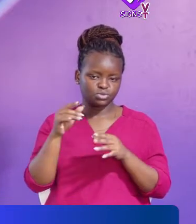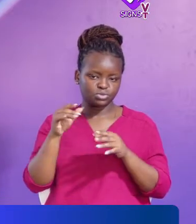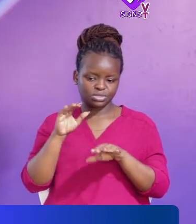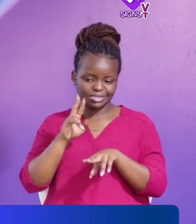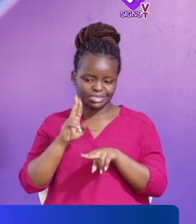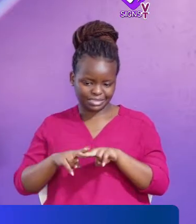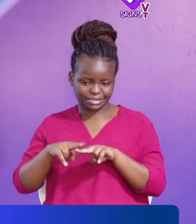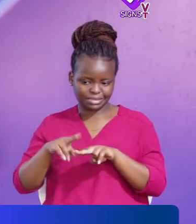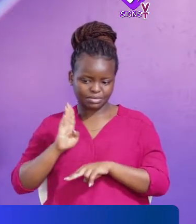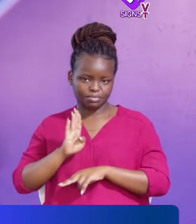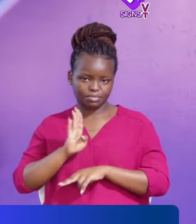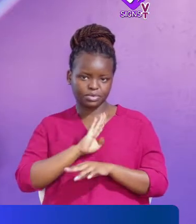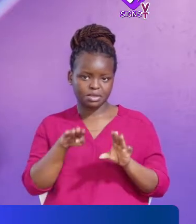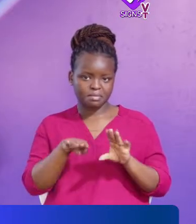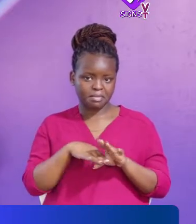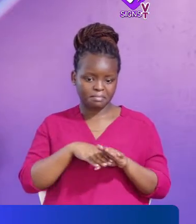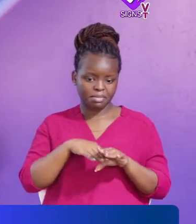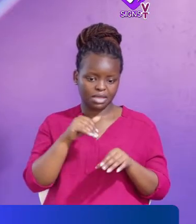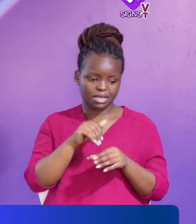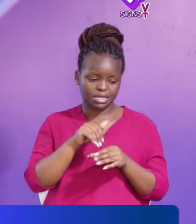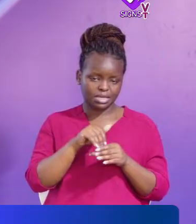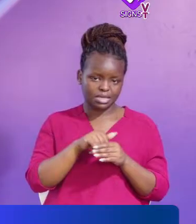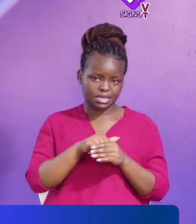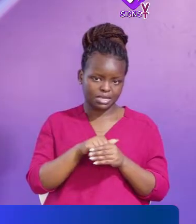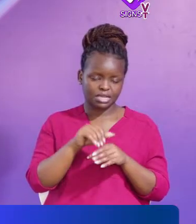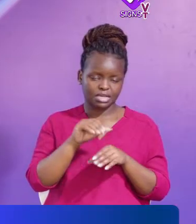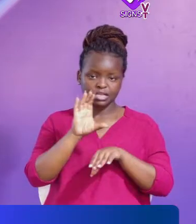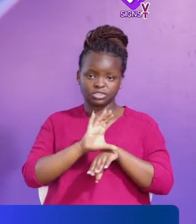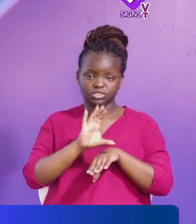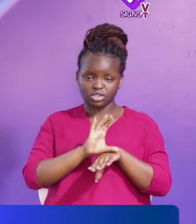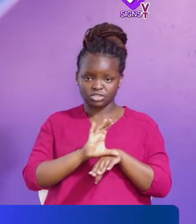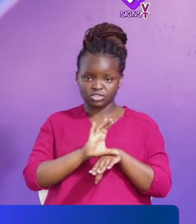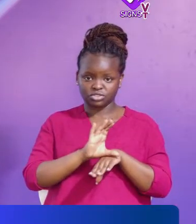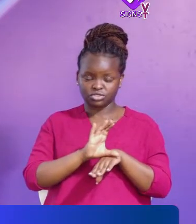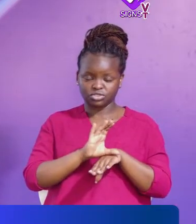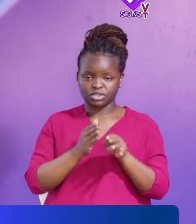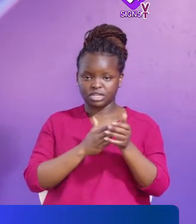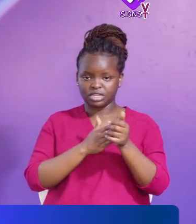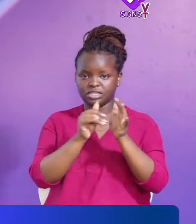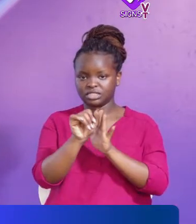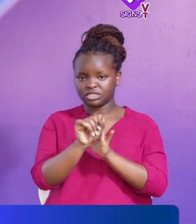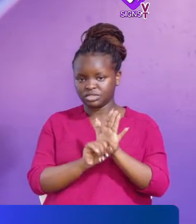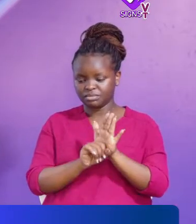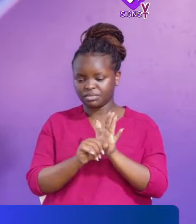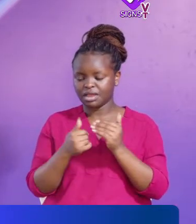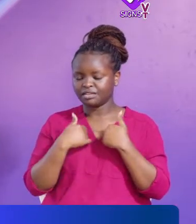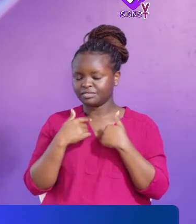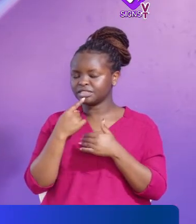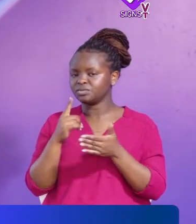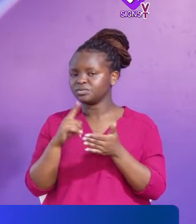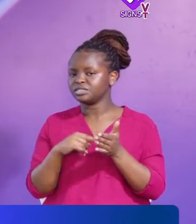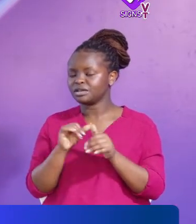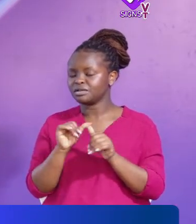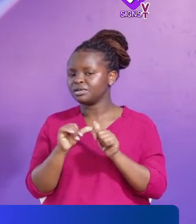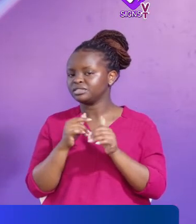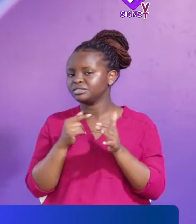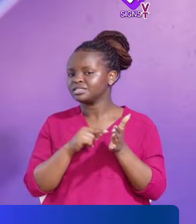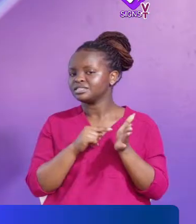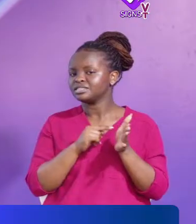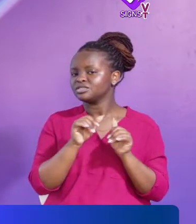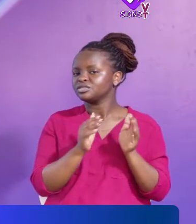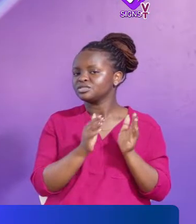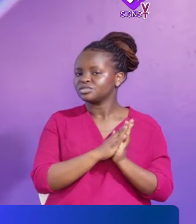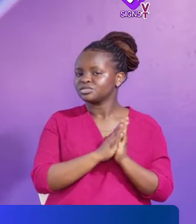on within the church leadership, what do you have to say about this story? And of